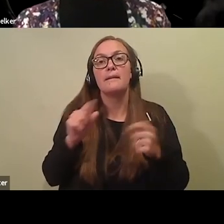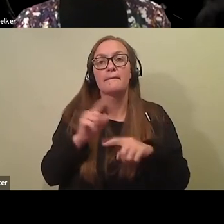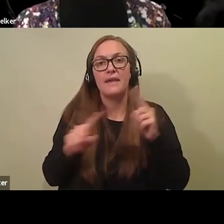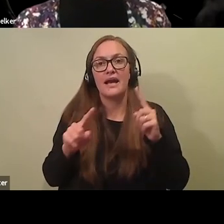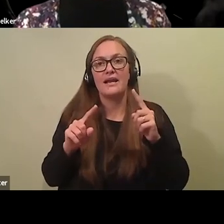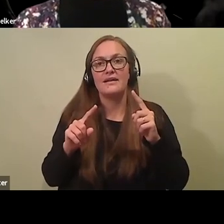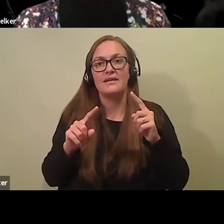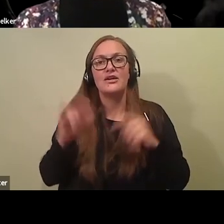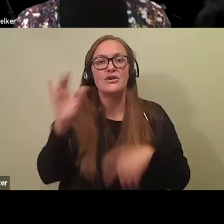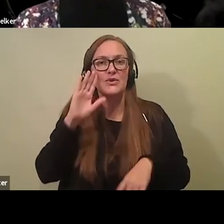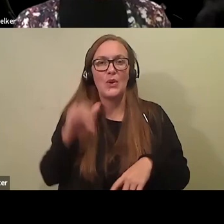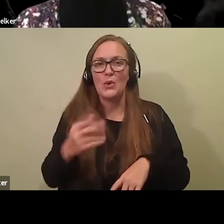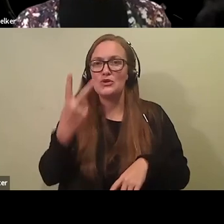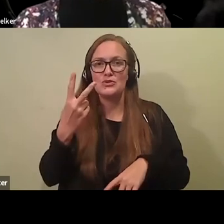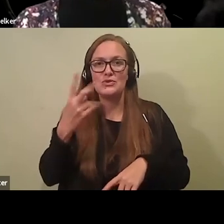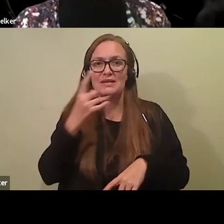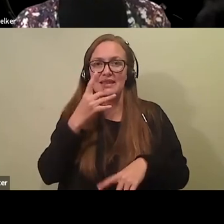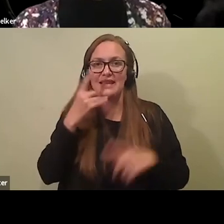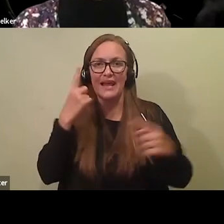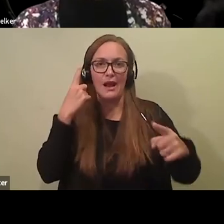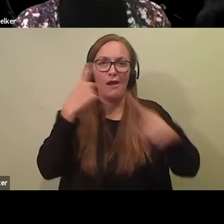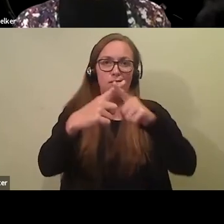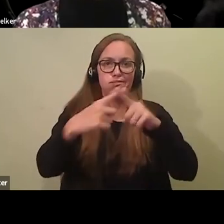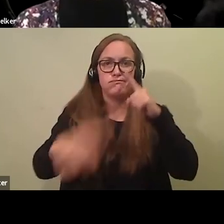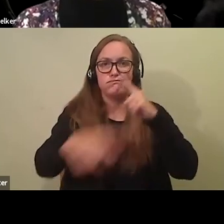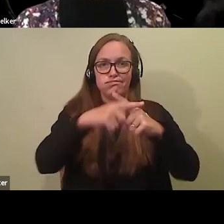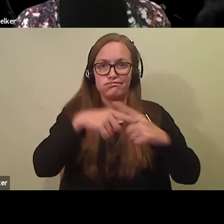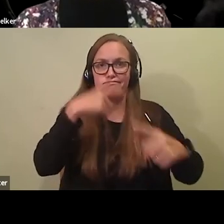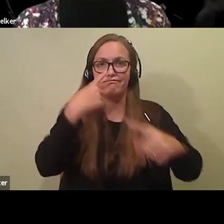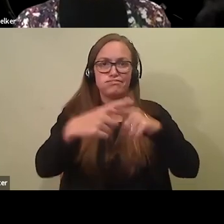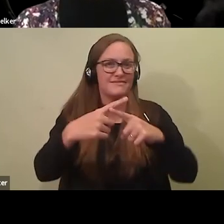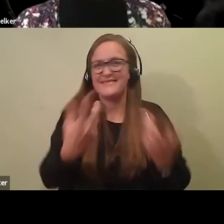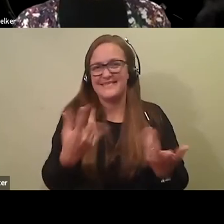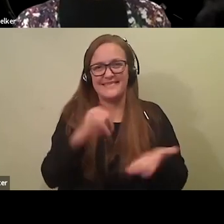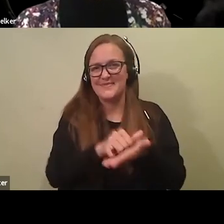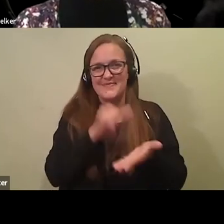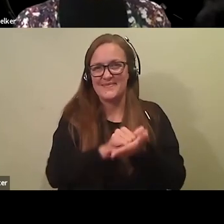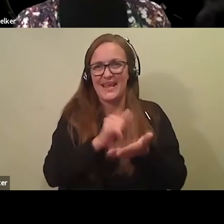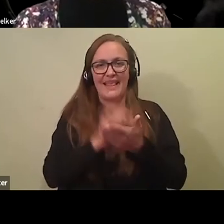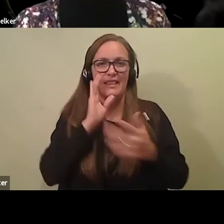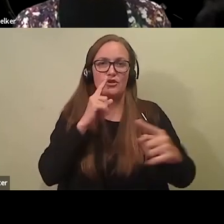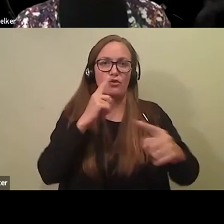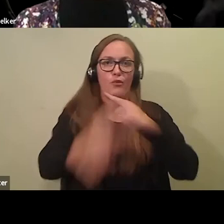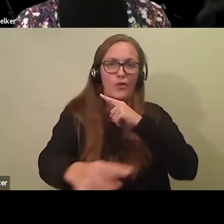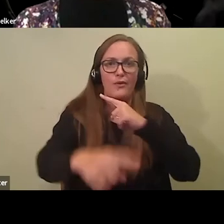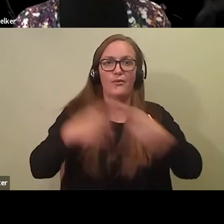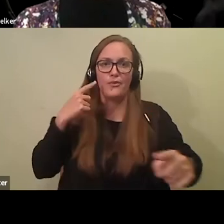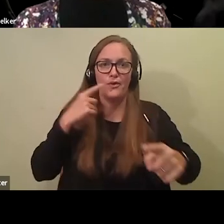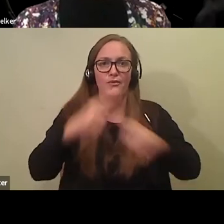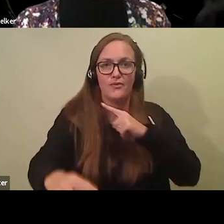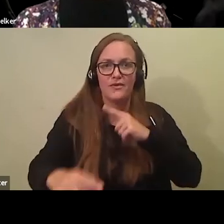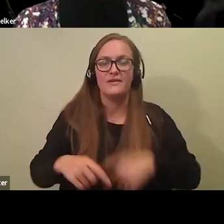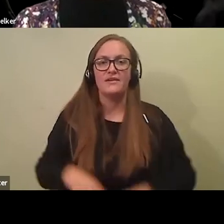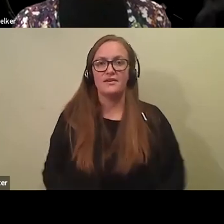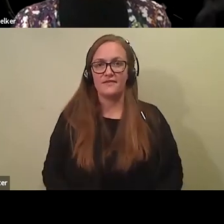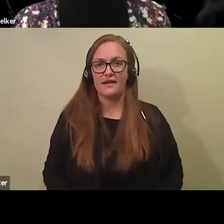two lightsabers they cannot cross. This will not happen. You'll just go through each other because plasmas cannot